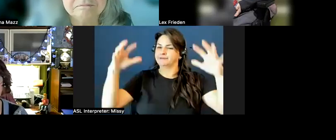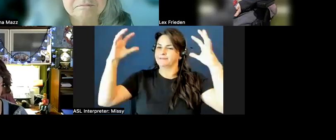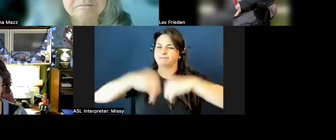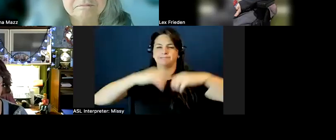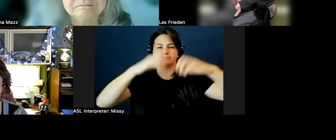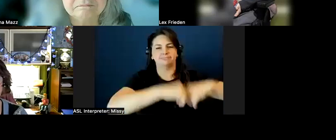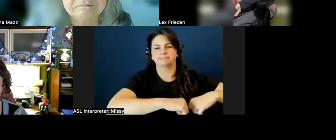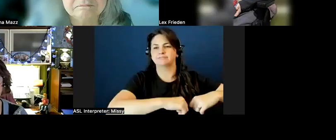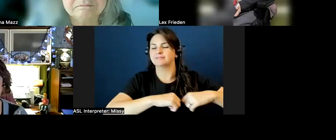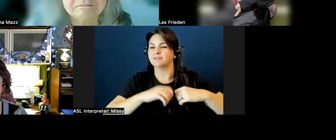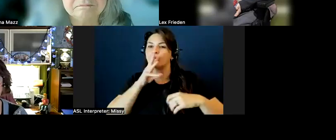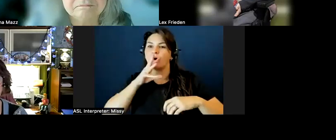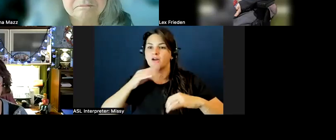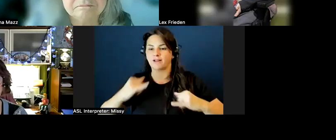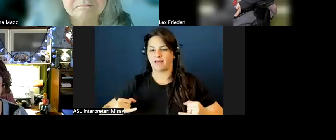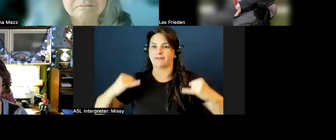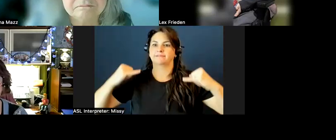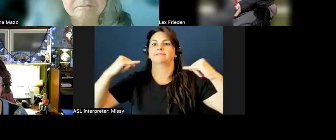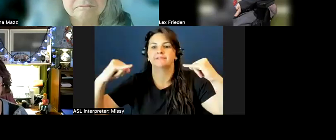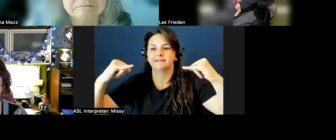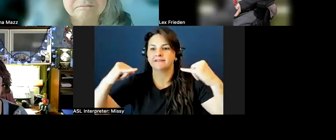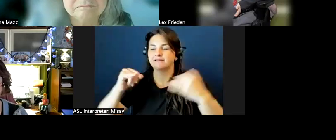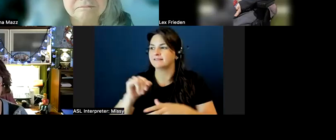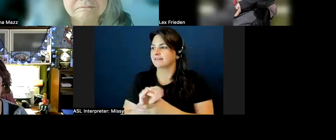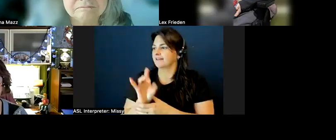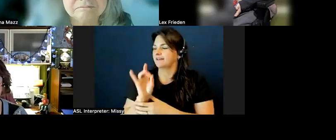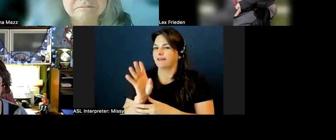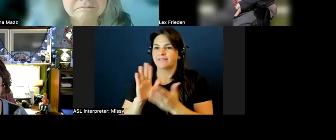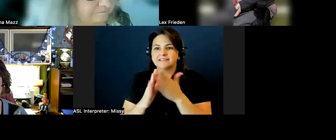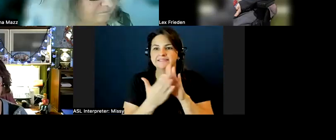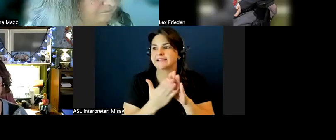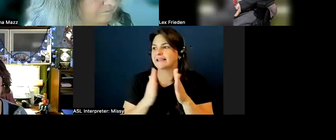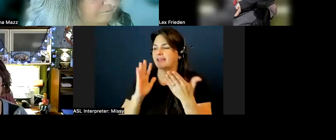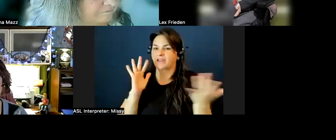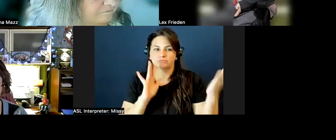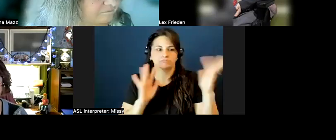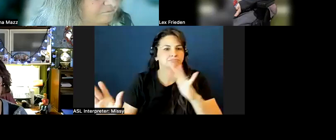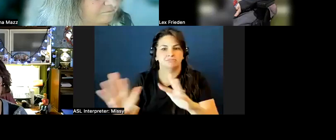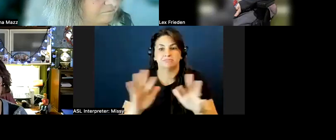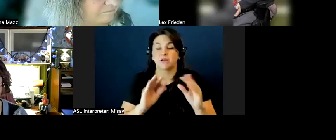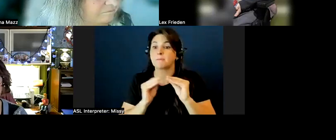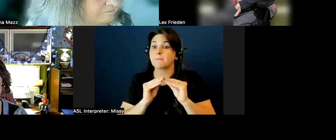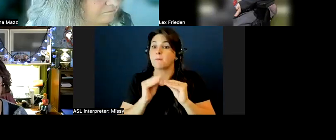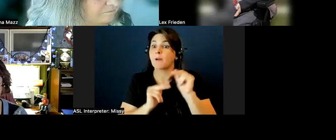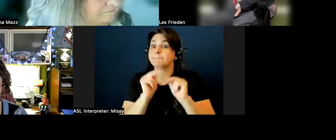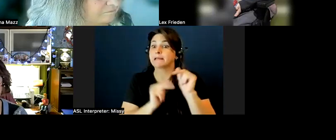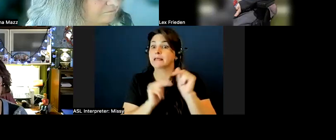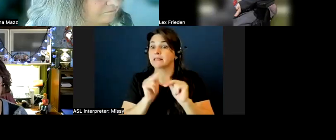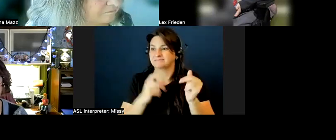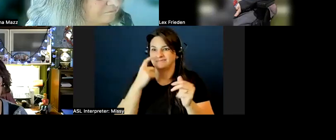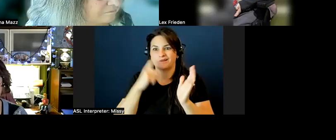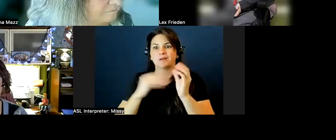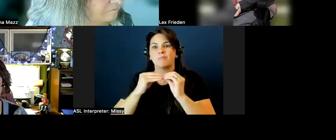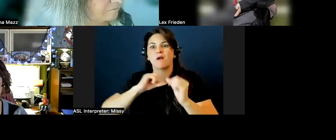raise the water line and the bios in the city. And the more we build in our city, the more concrete there is. And the